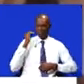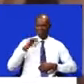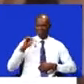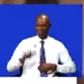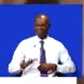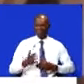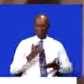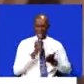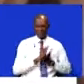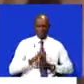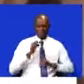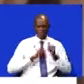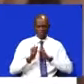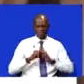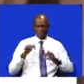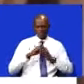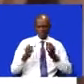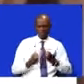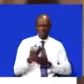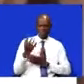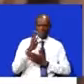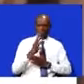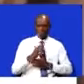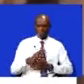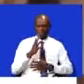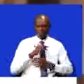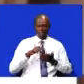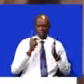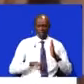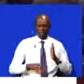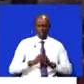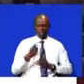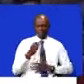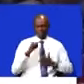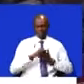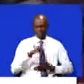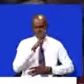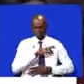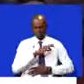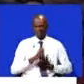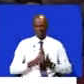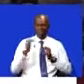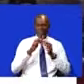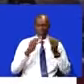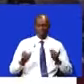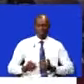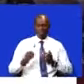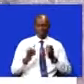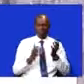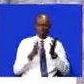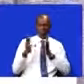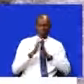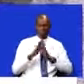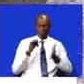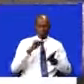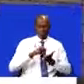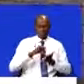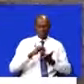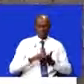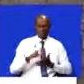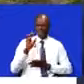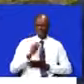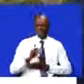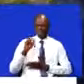to participate in the seedling propagation, and it will mean money in their pockets. Nyakani, pan bunge county Siaya, ochung'